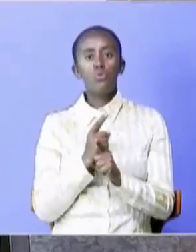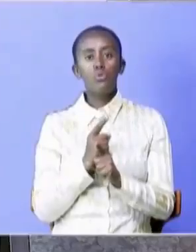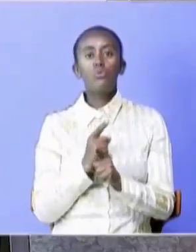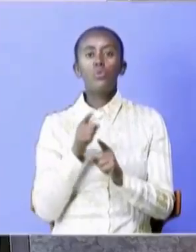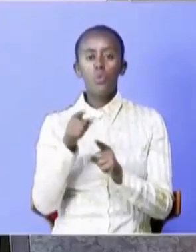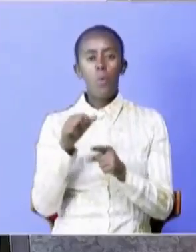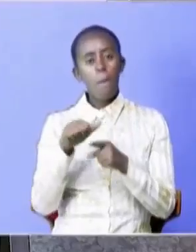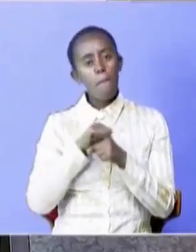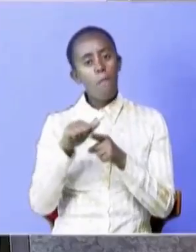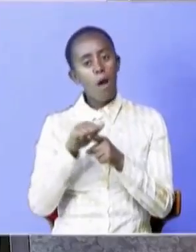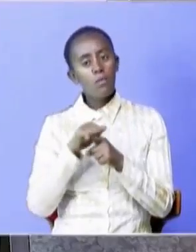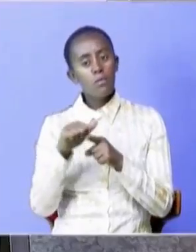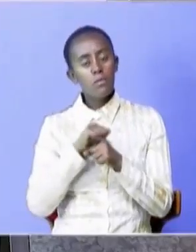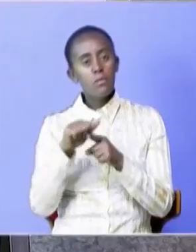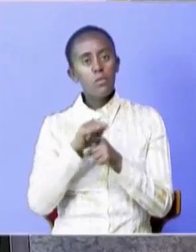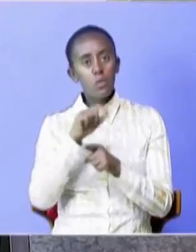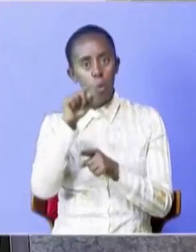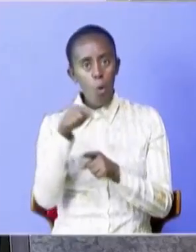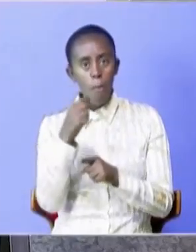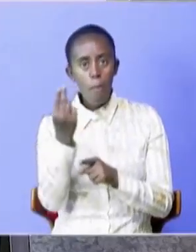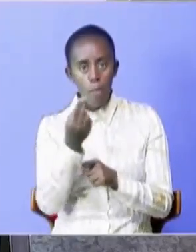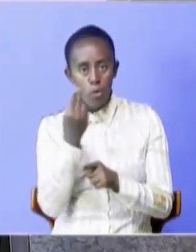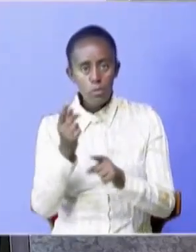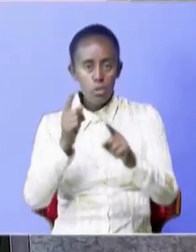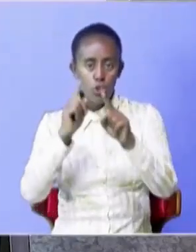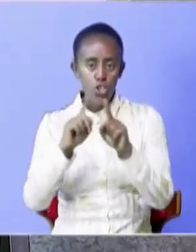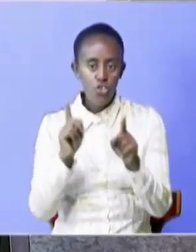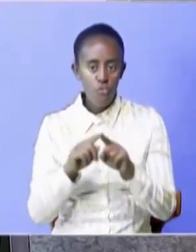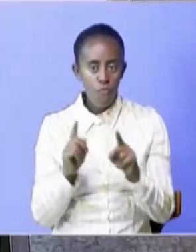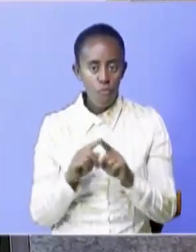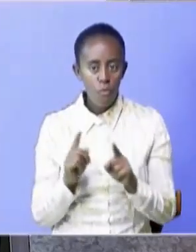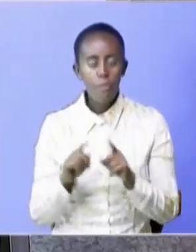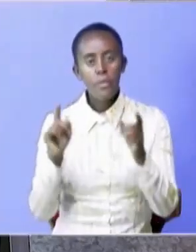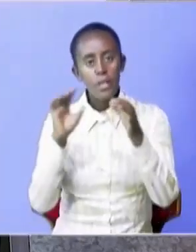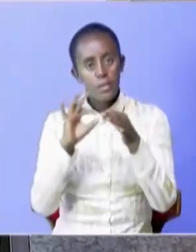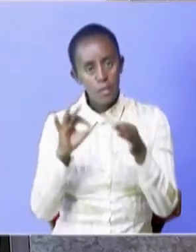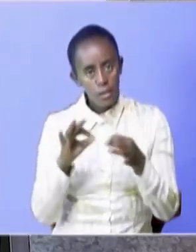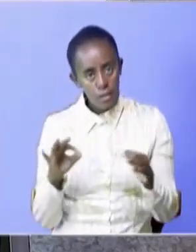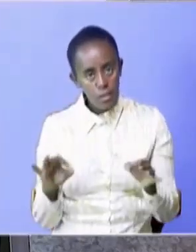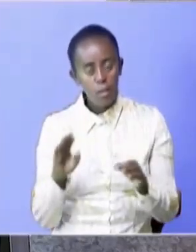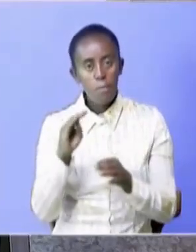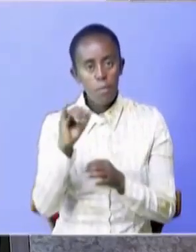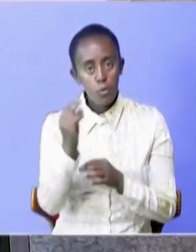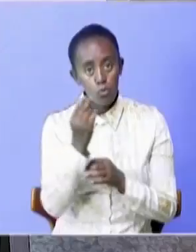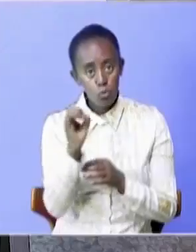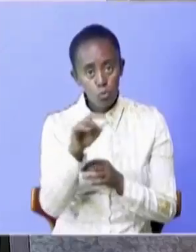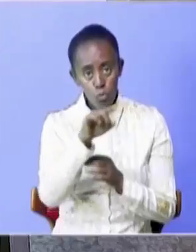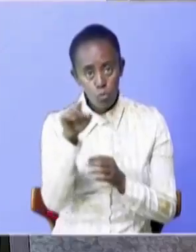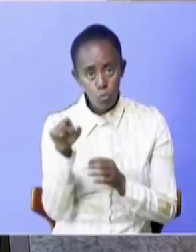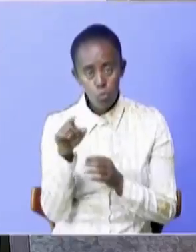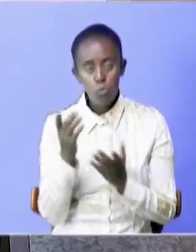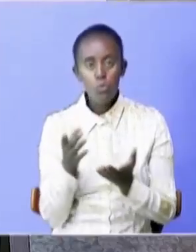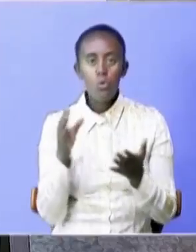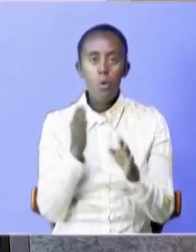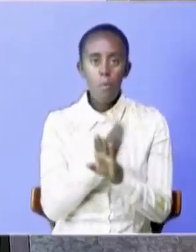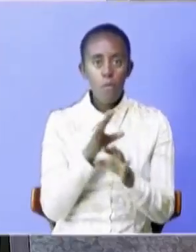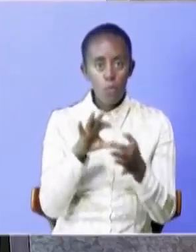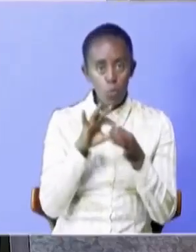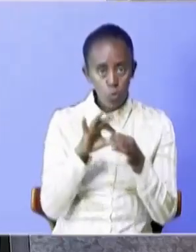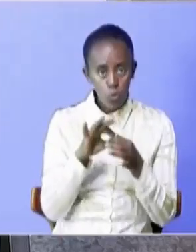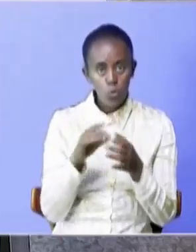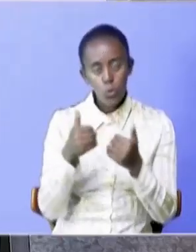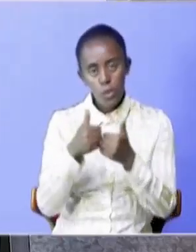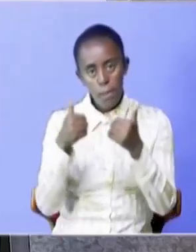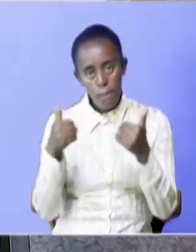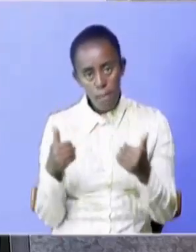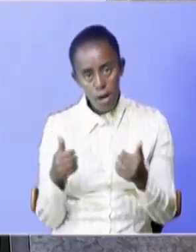to practice comma using it in different sentences by using it before a conjunction to